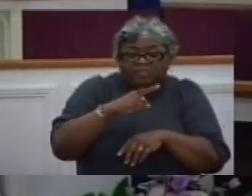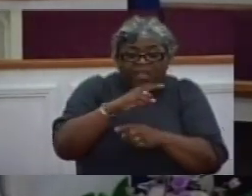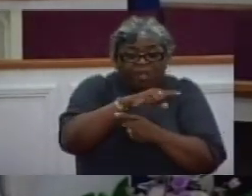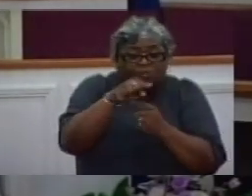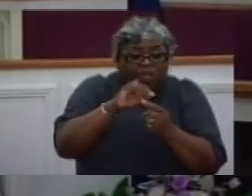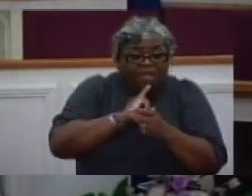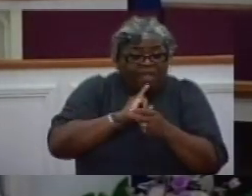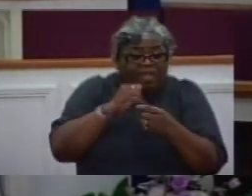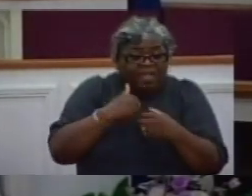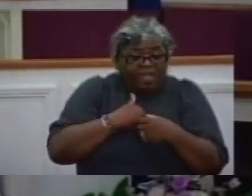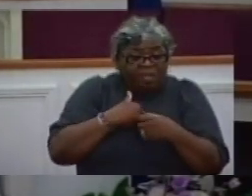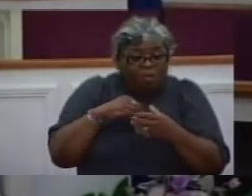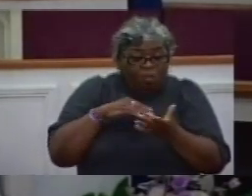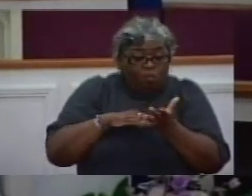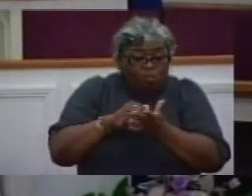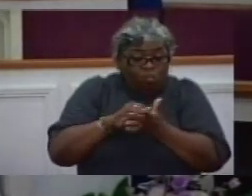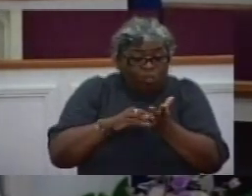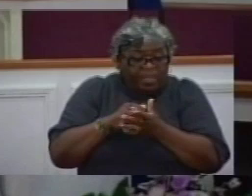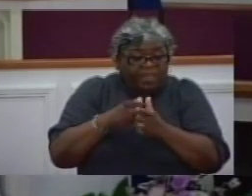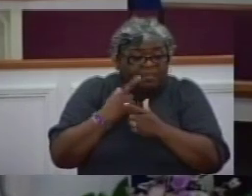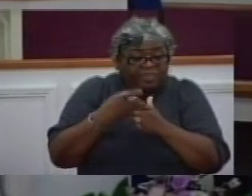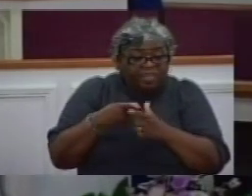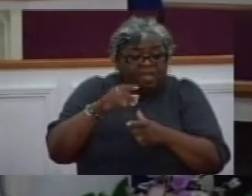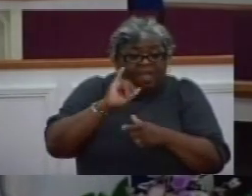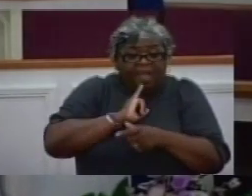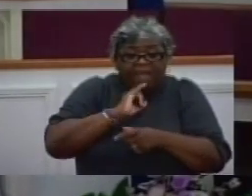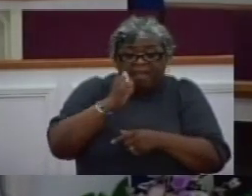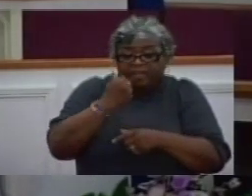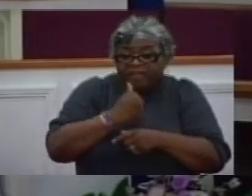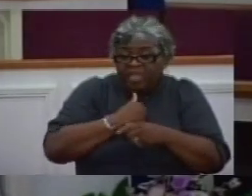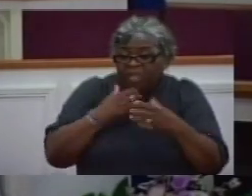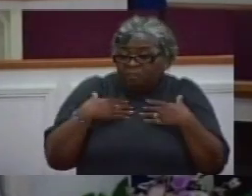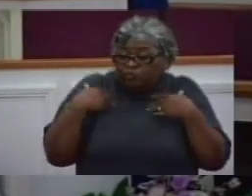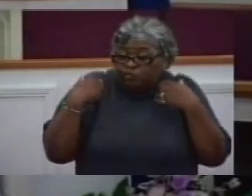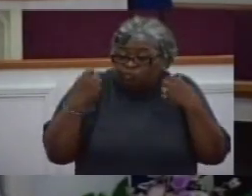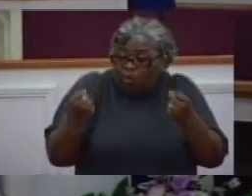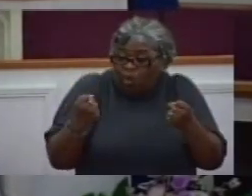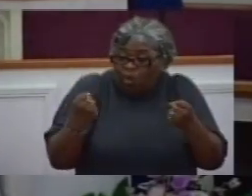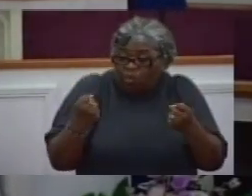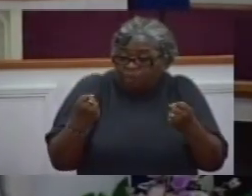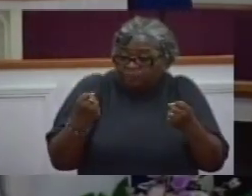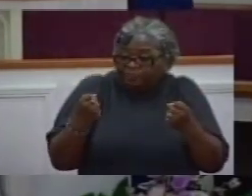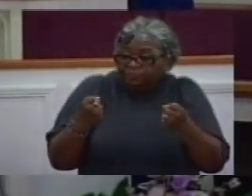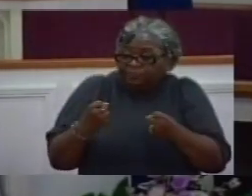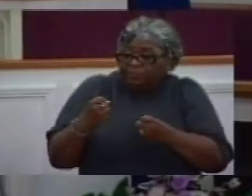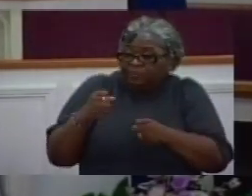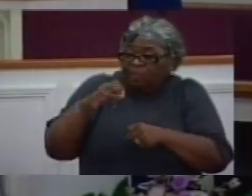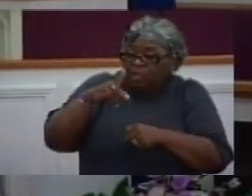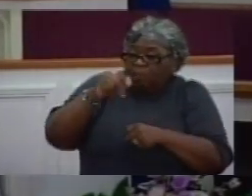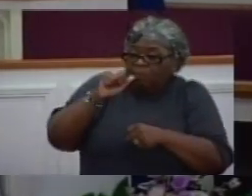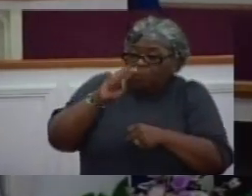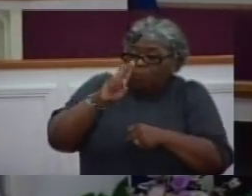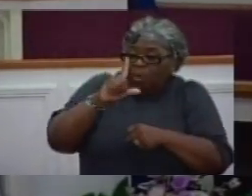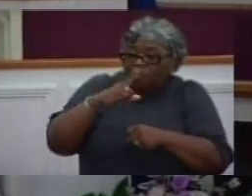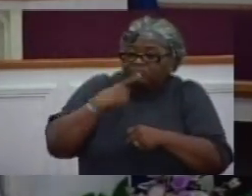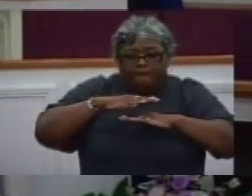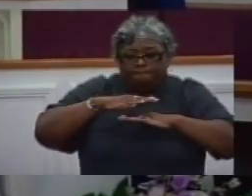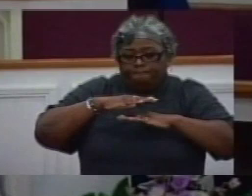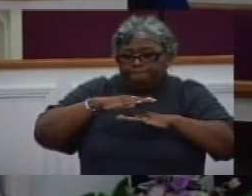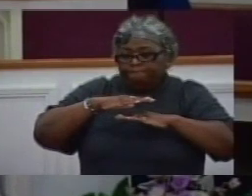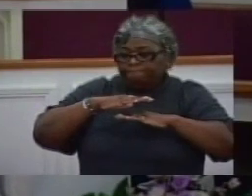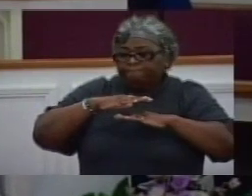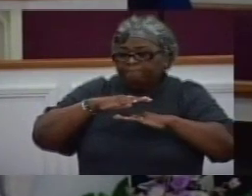weak, then I am strong. And he says your grace is